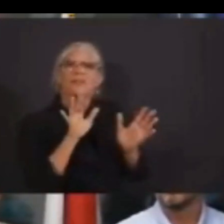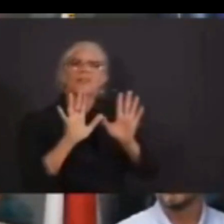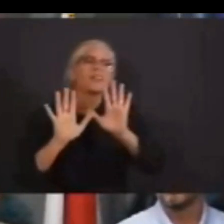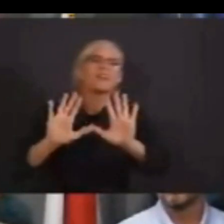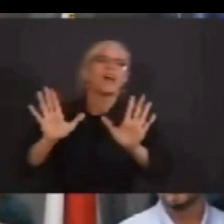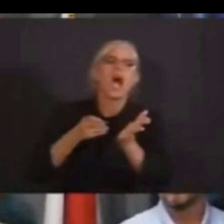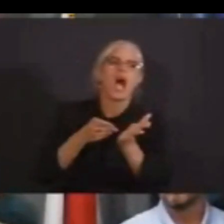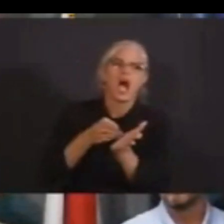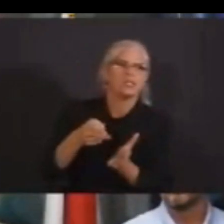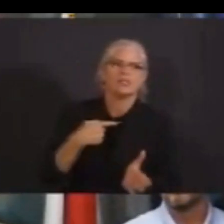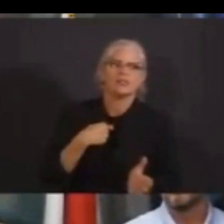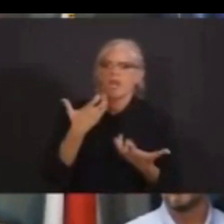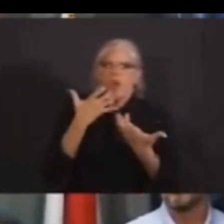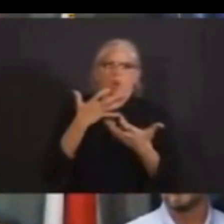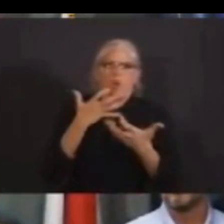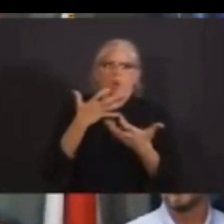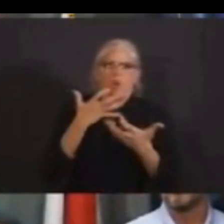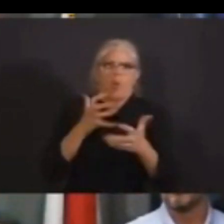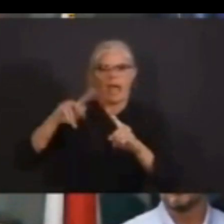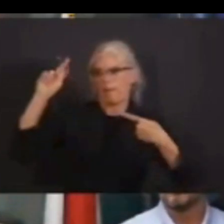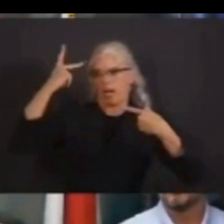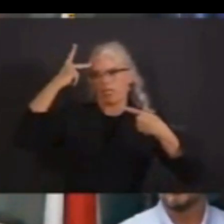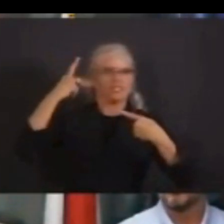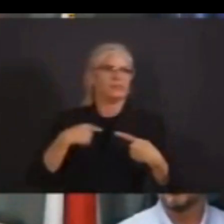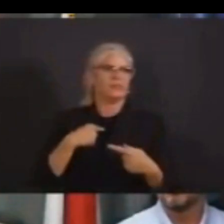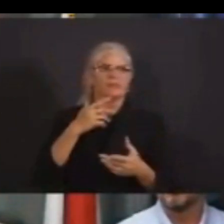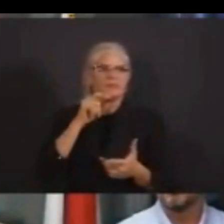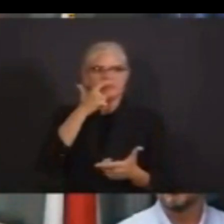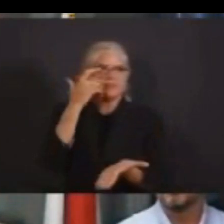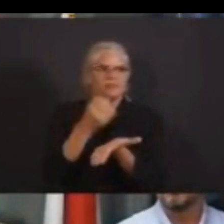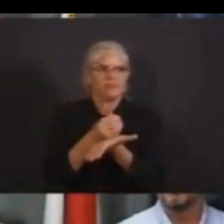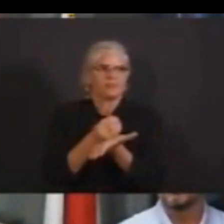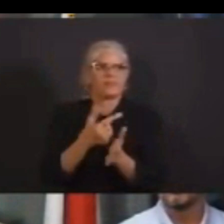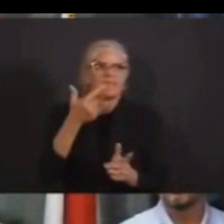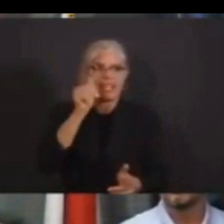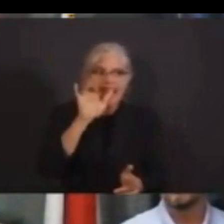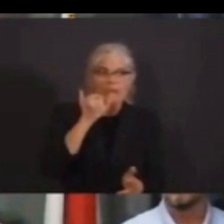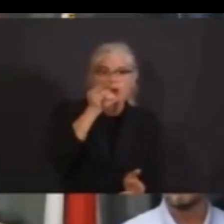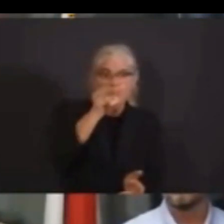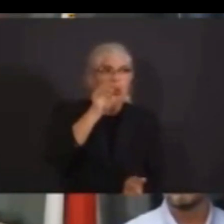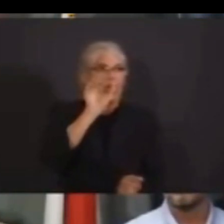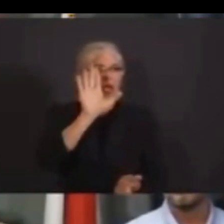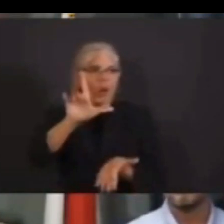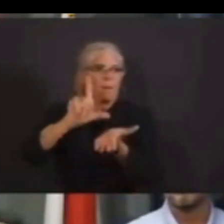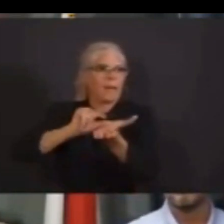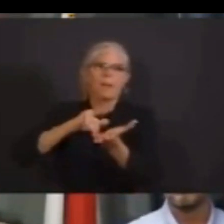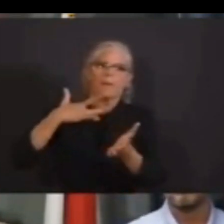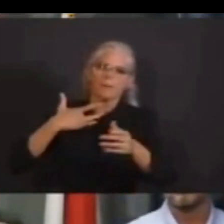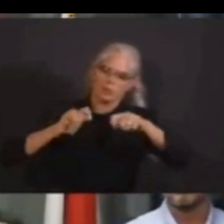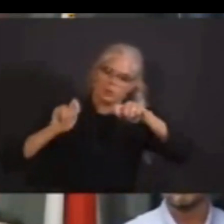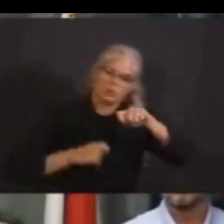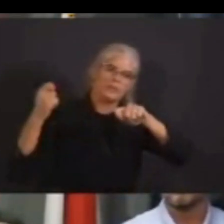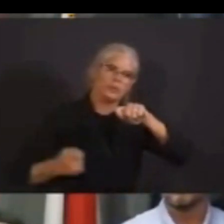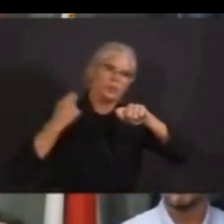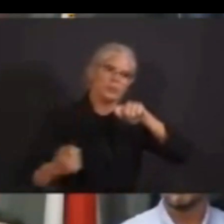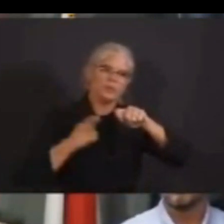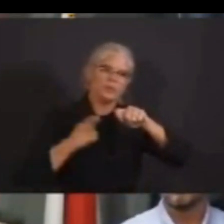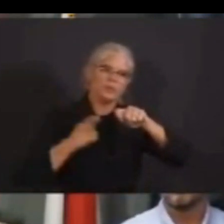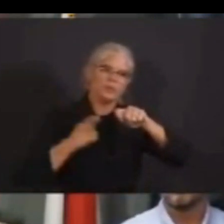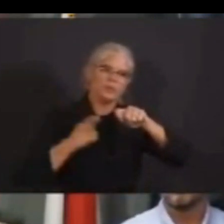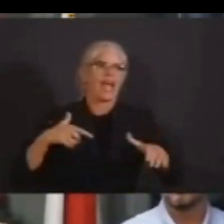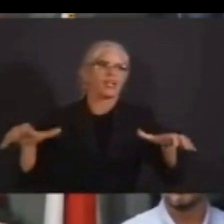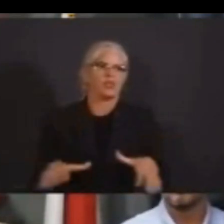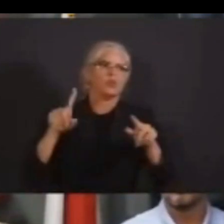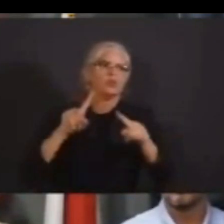a time for politics. No, excuse me, Gary. You and your publication will twist anything that's done to try to